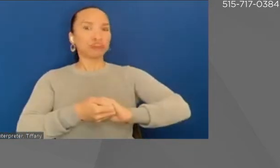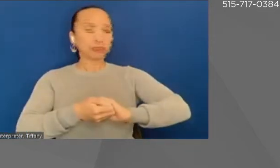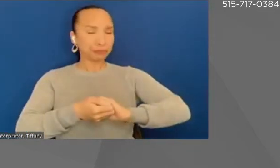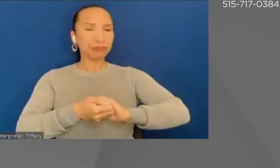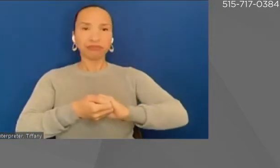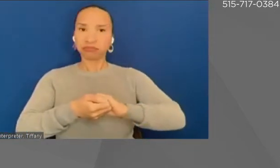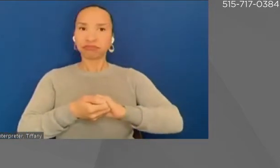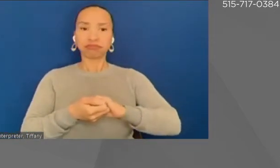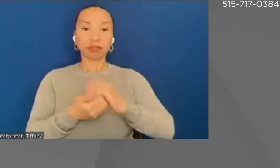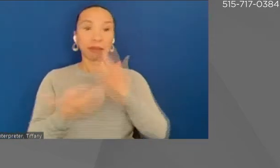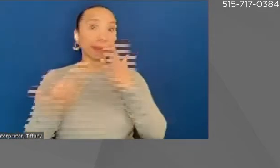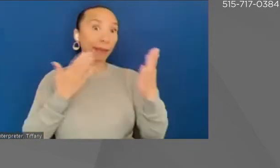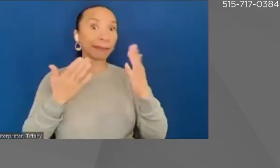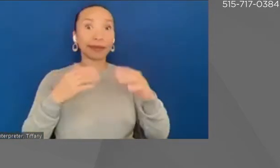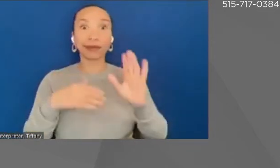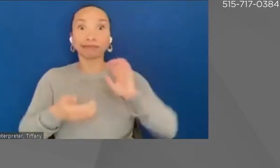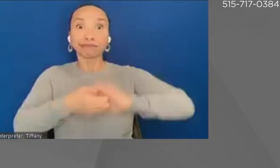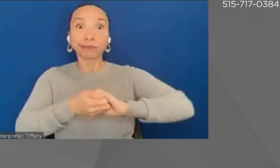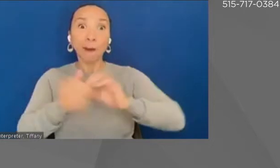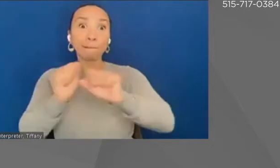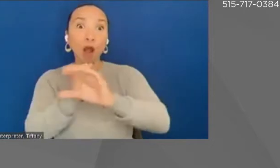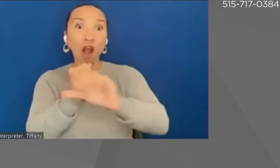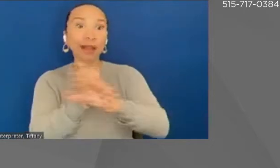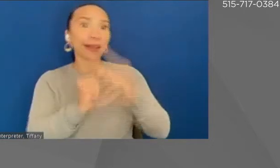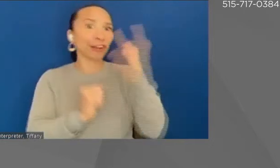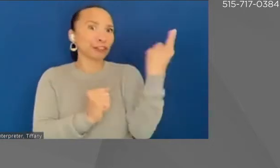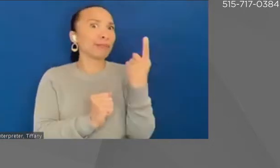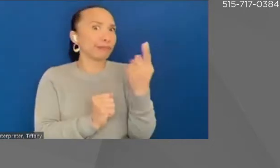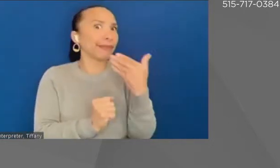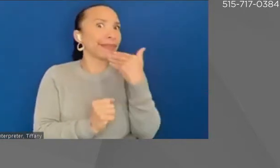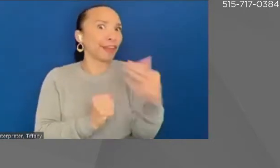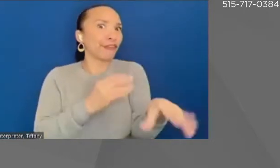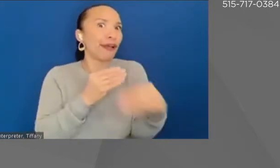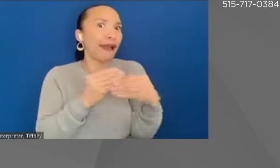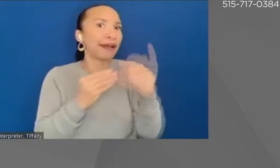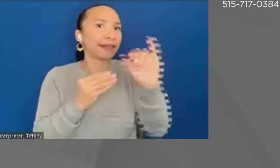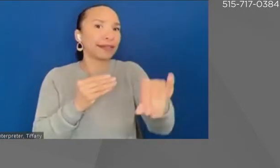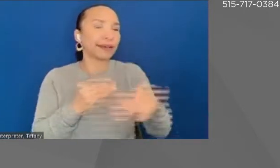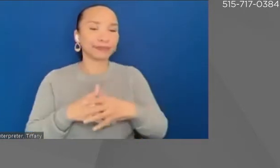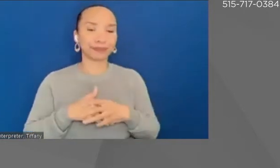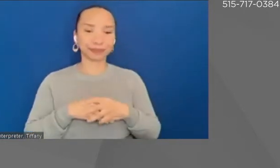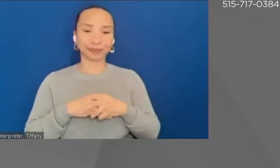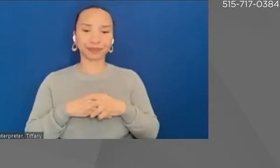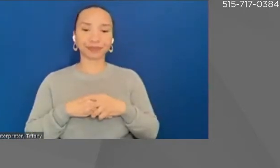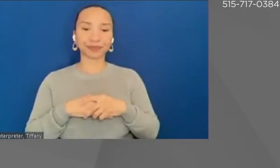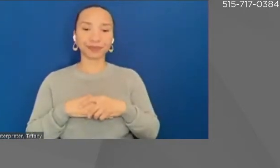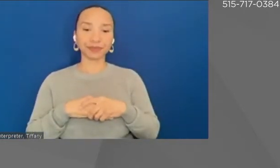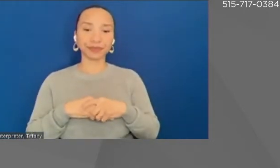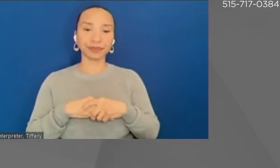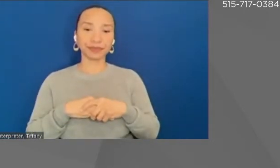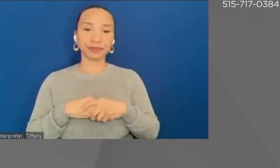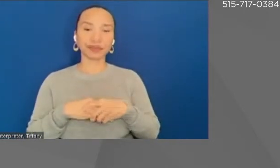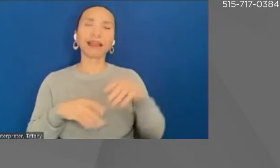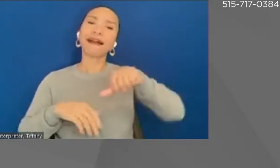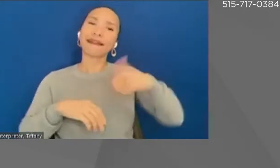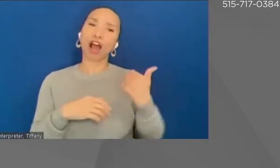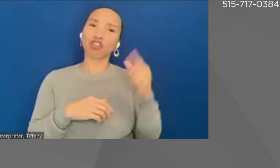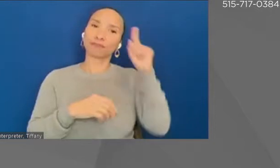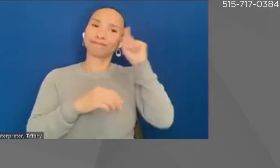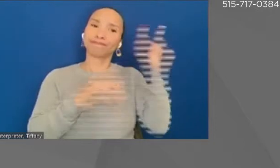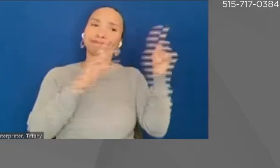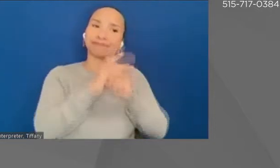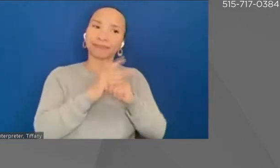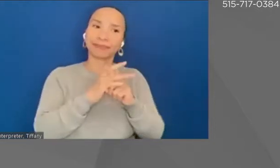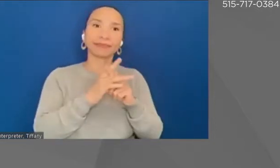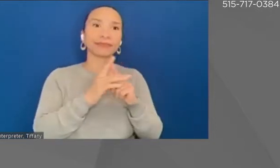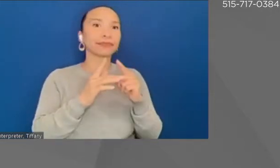working with maybe marketing or things like that. So yeah, thank you for sharing. Something that I also felt kind of continue to come up, and this also stems